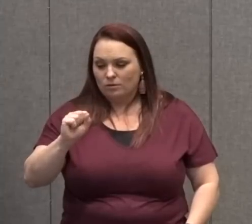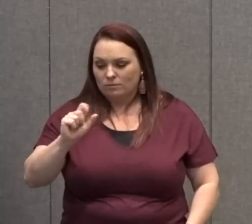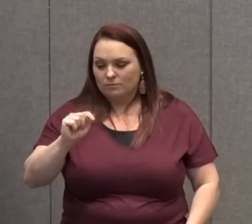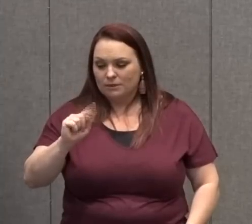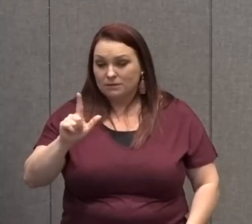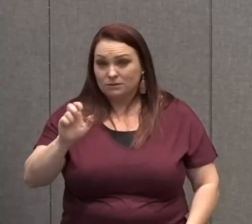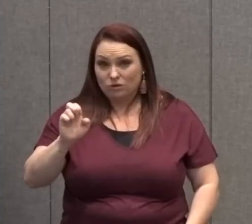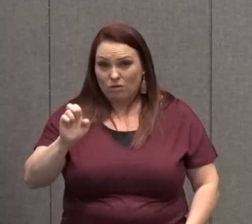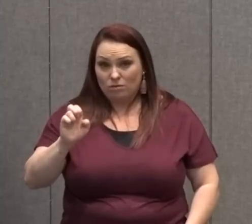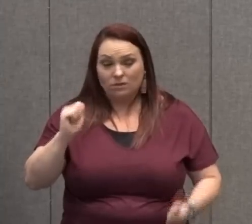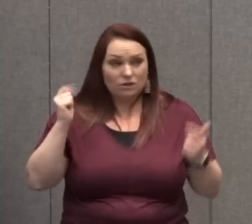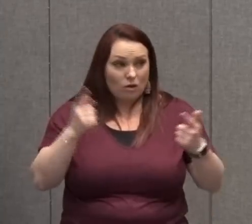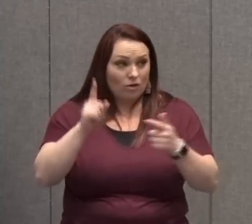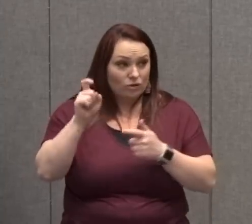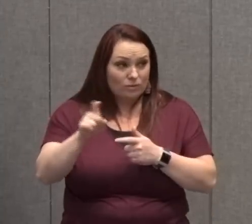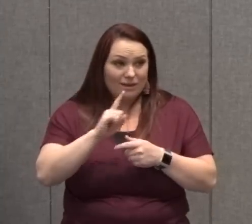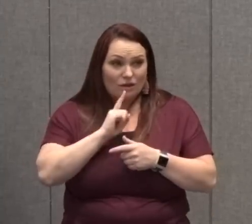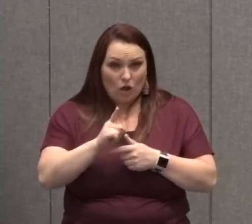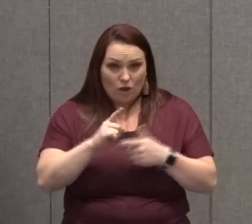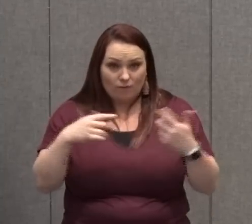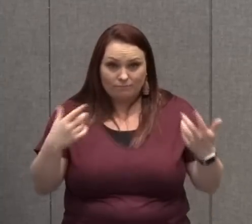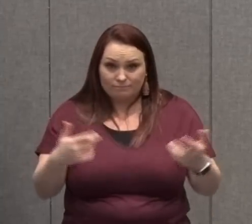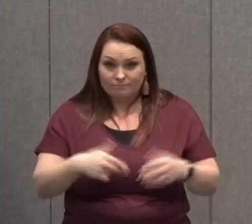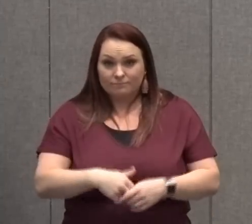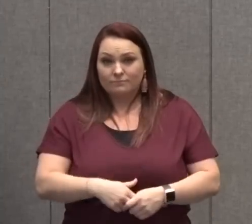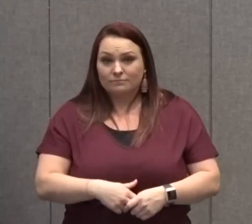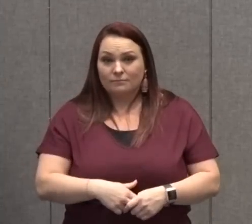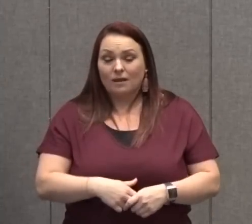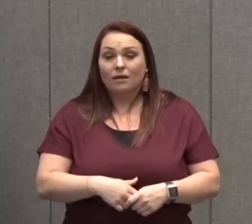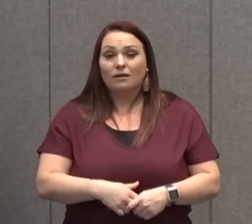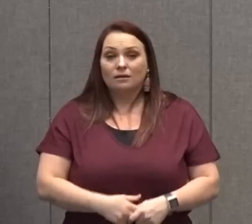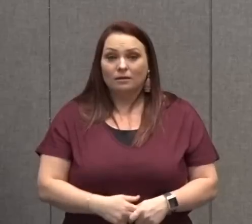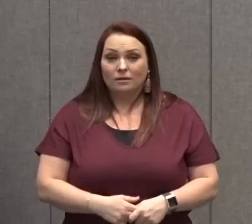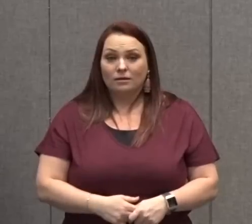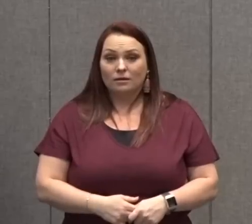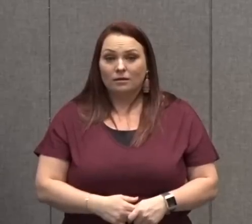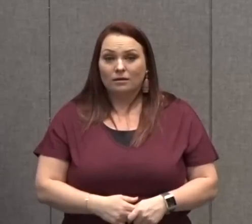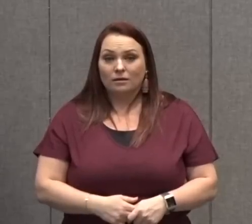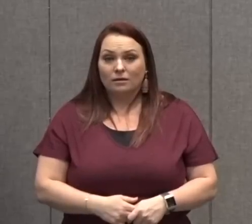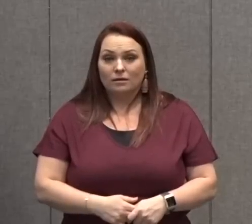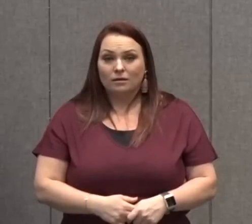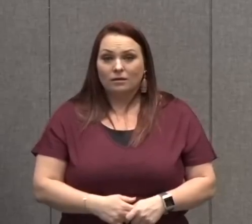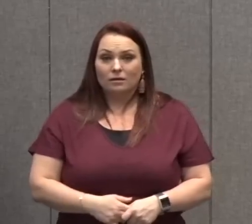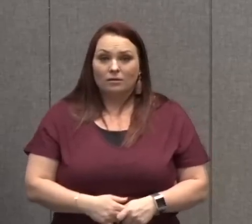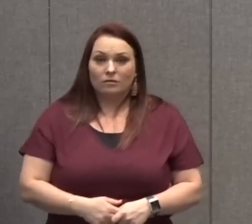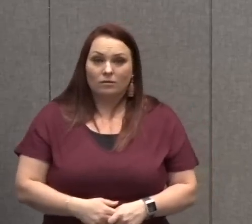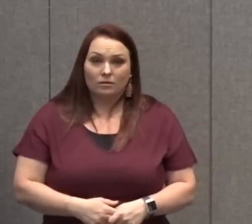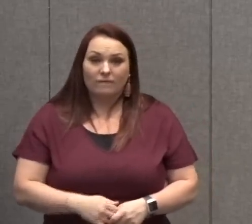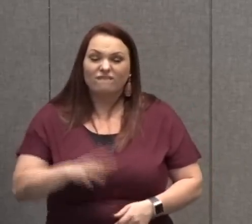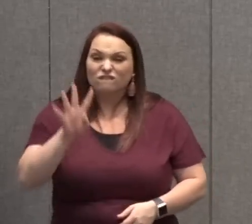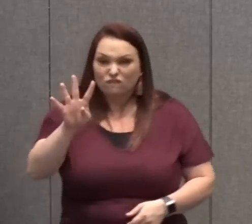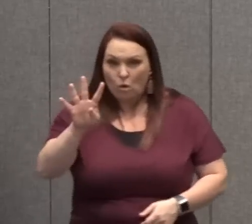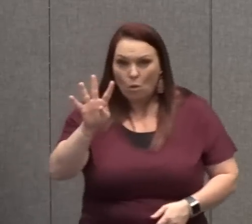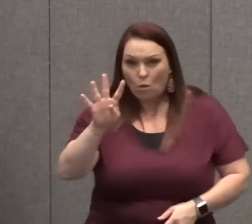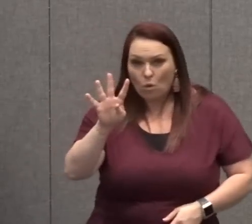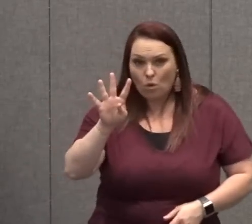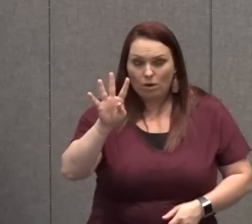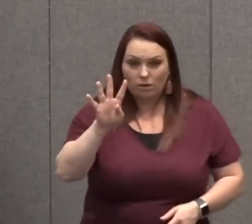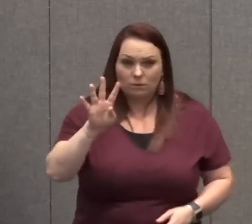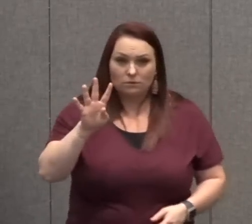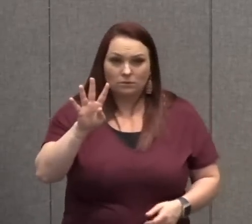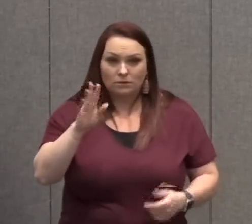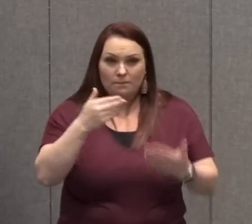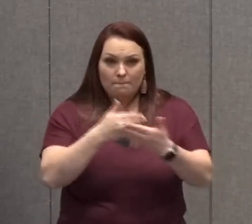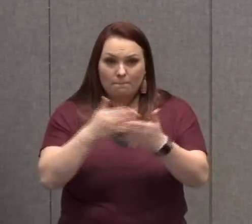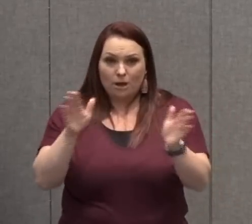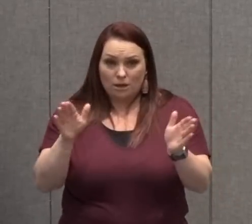all you need are basically you need four boxes do I need a piece